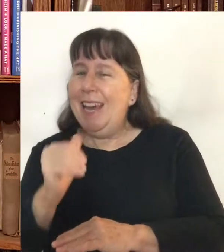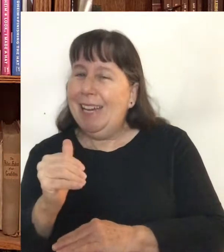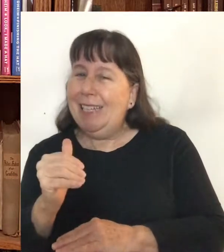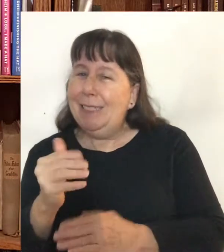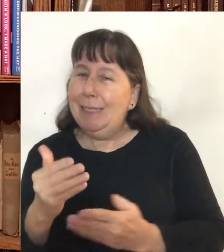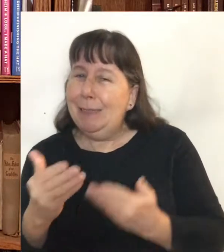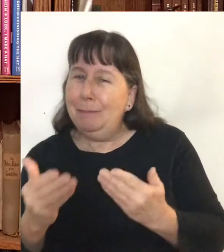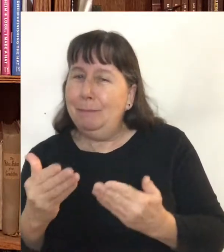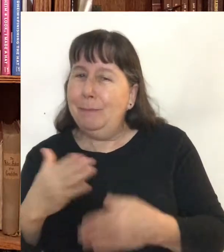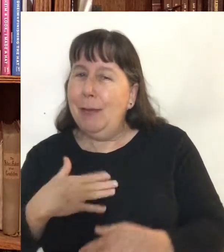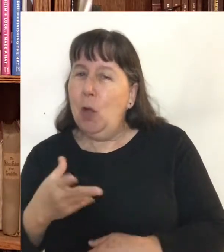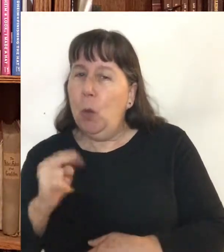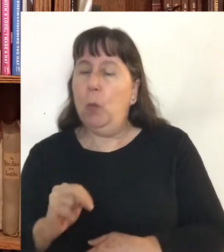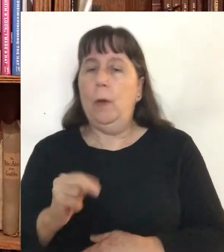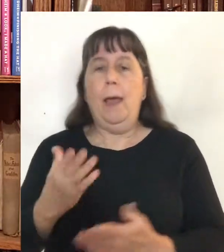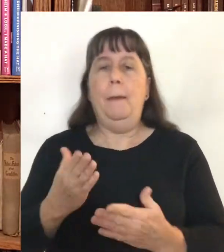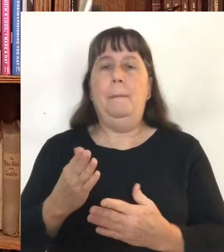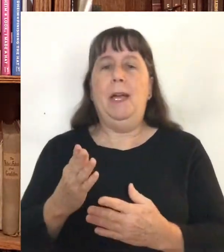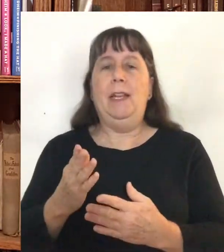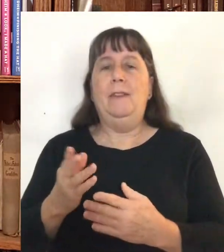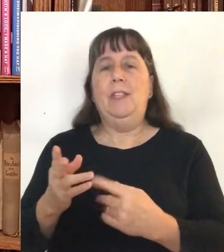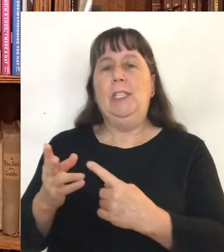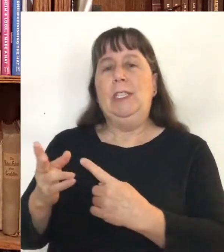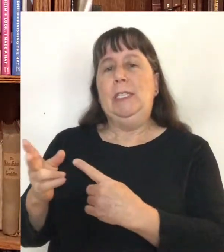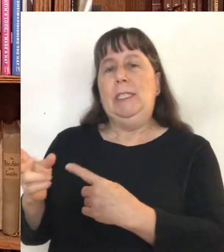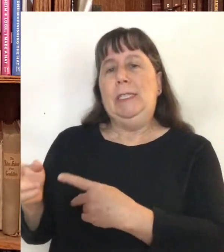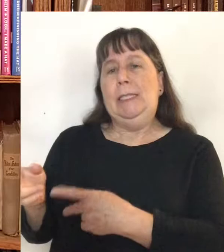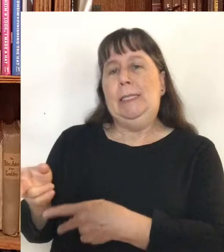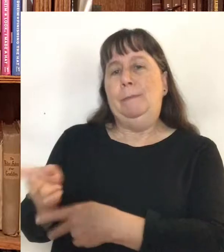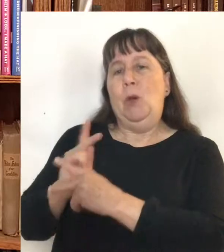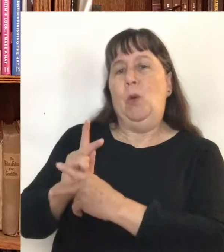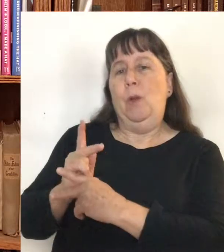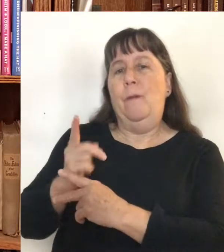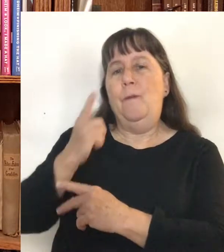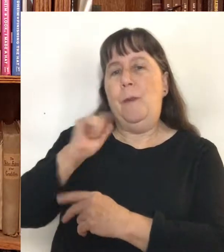not necessarily my own. I might have stolen them from others.